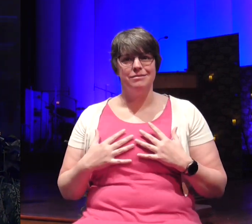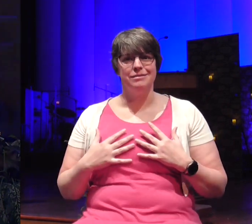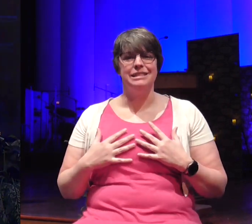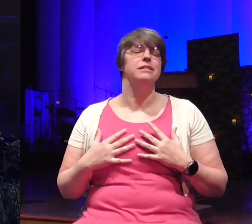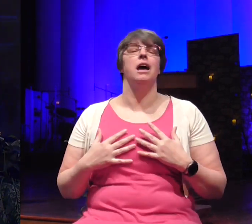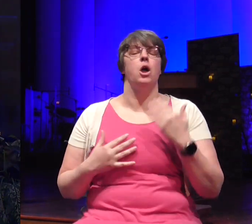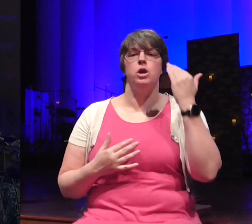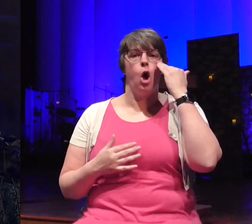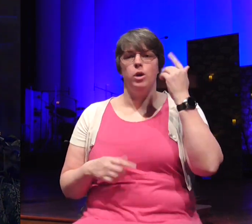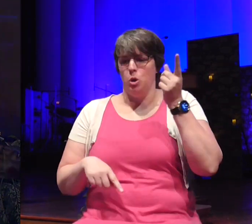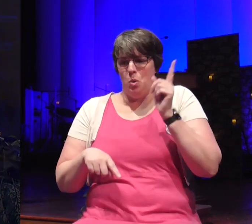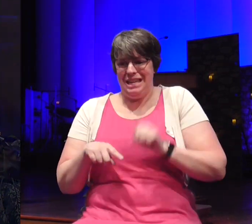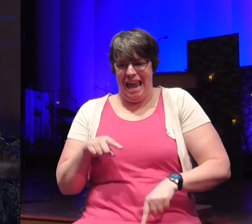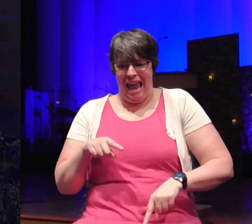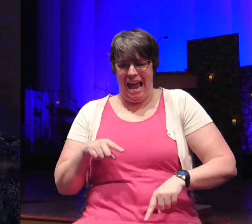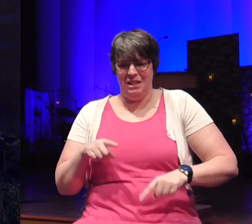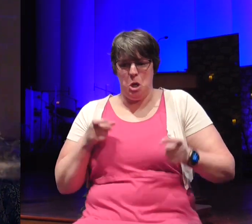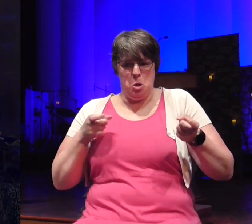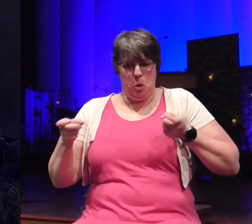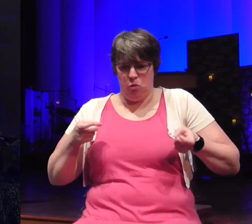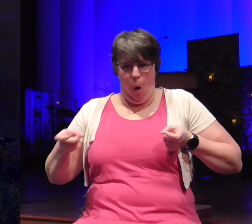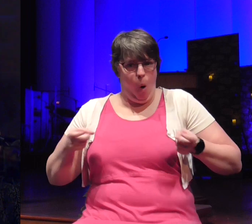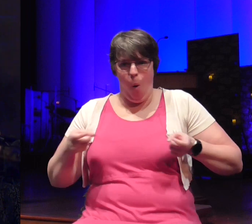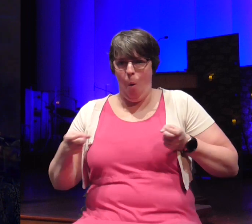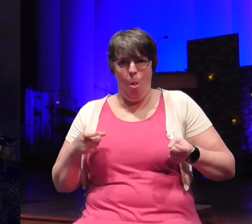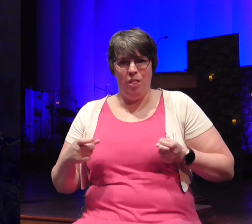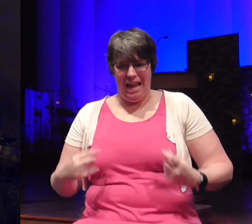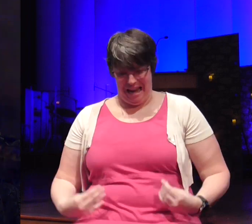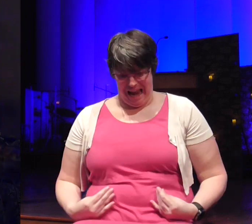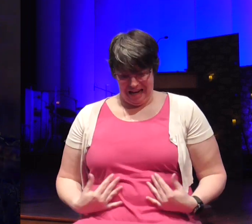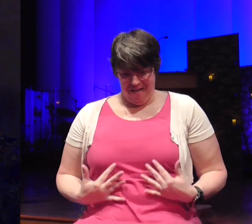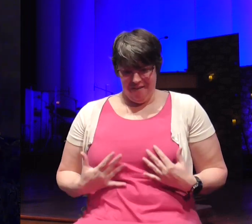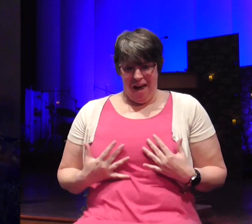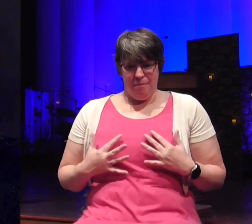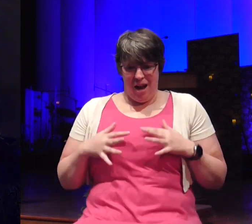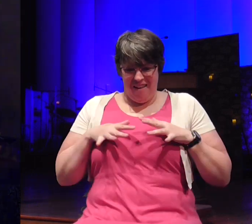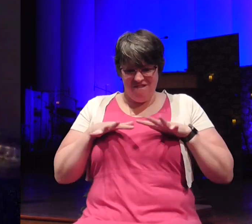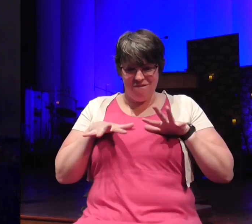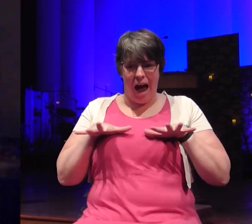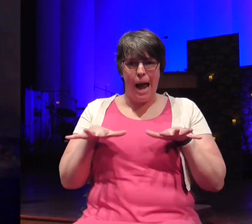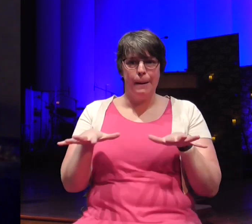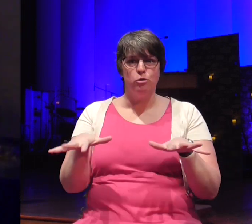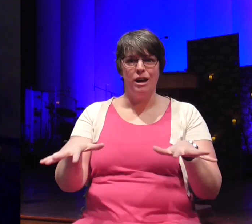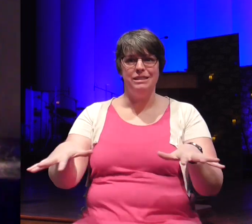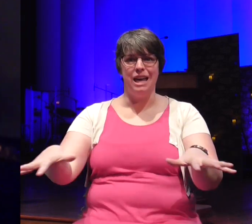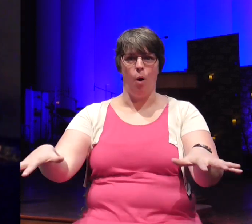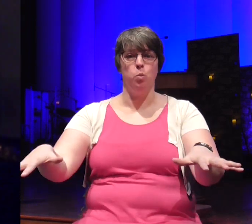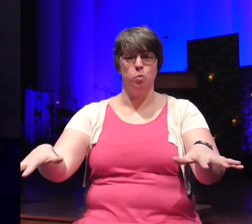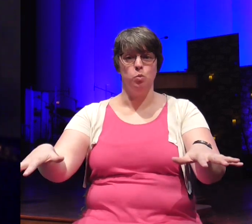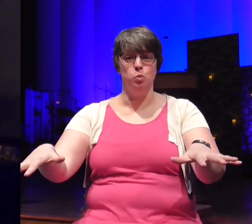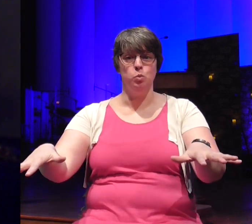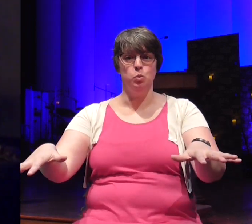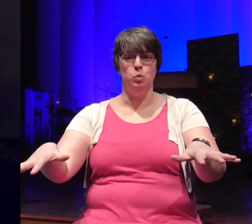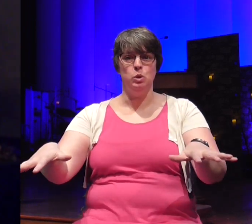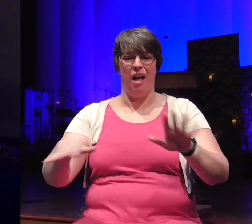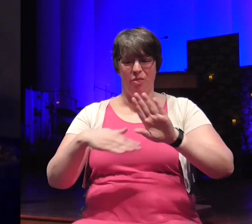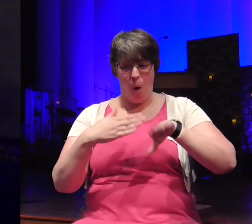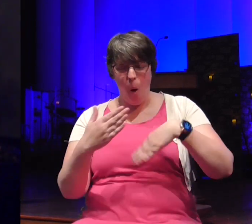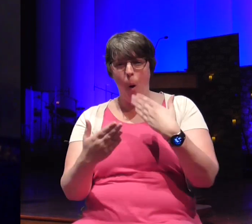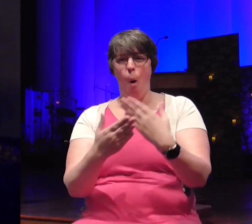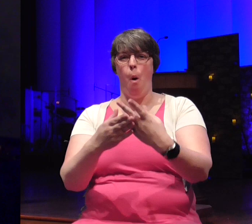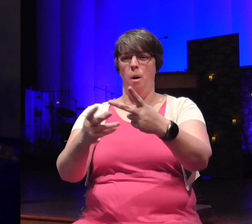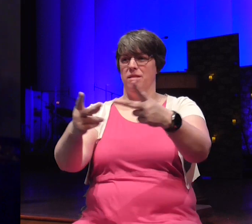And knowing you can't contain this, I give thanks that this vibrates now from me, and that this whole